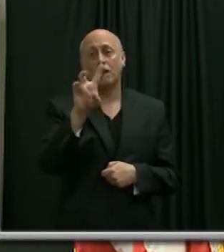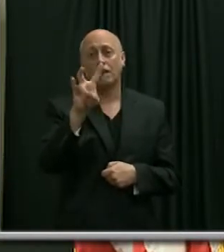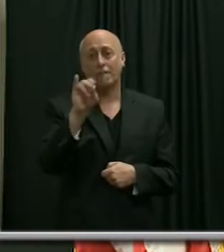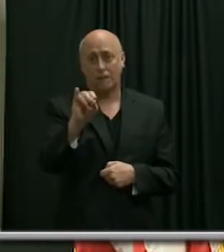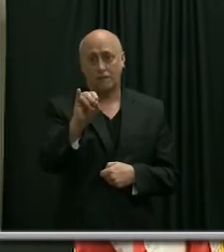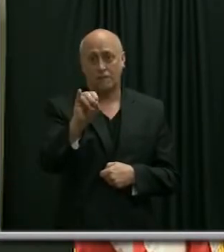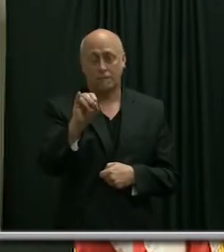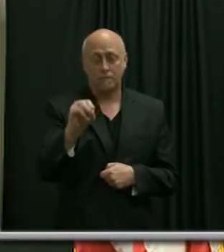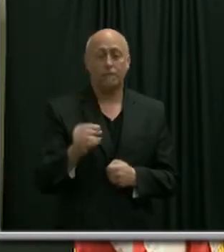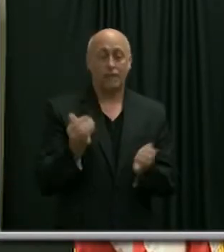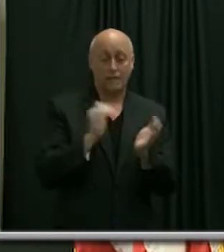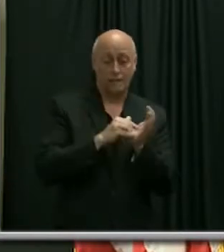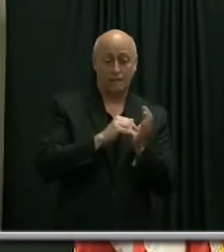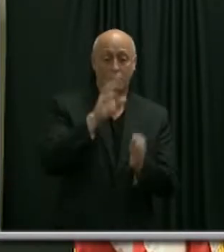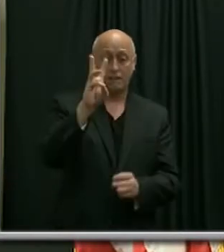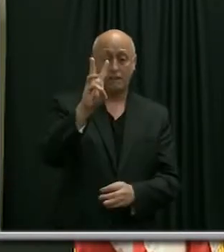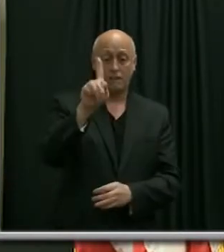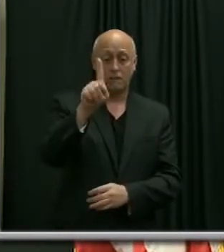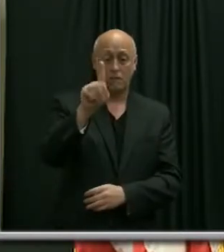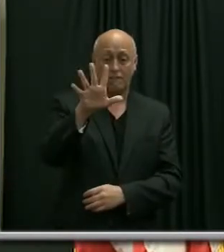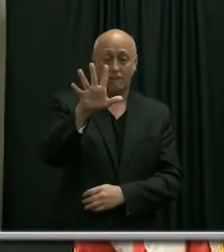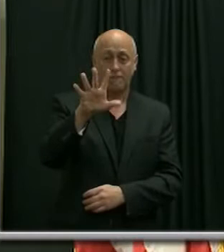615-983-5170.